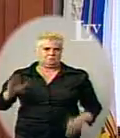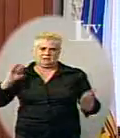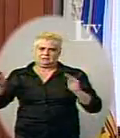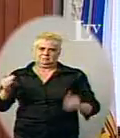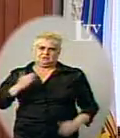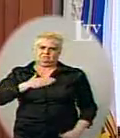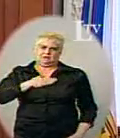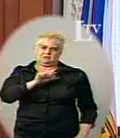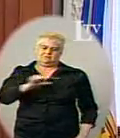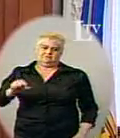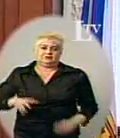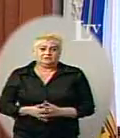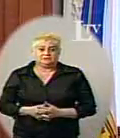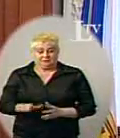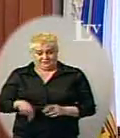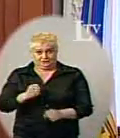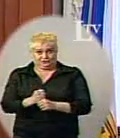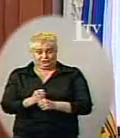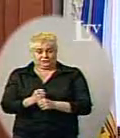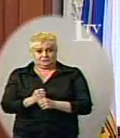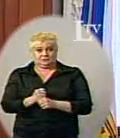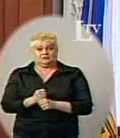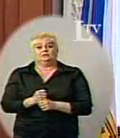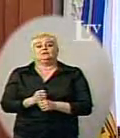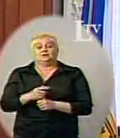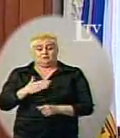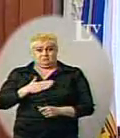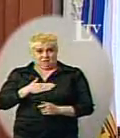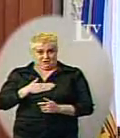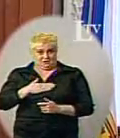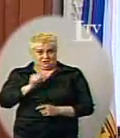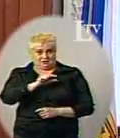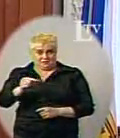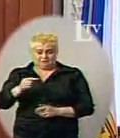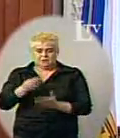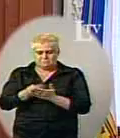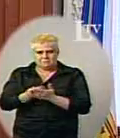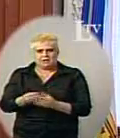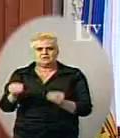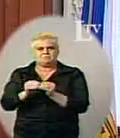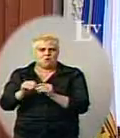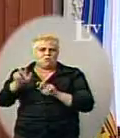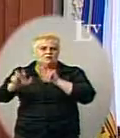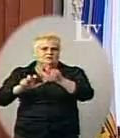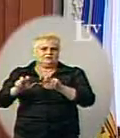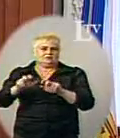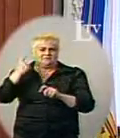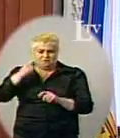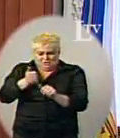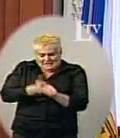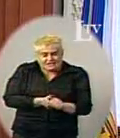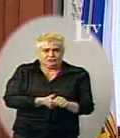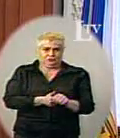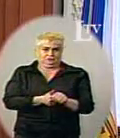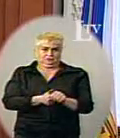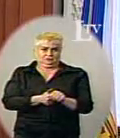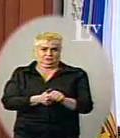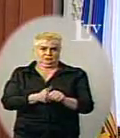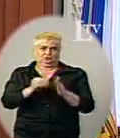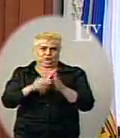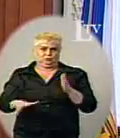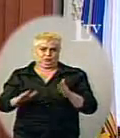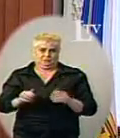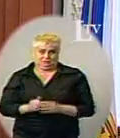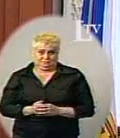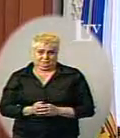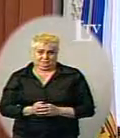year, my government will invest more dollars in public education per student than ever before.